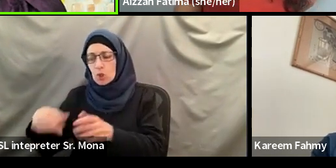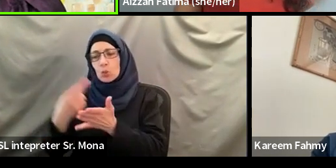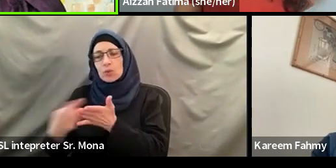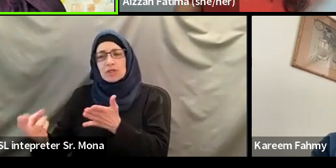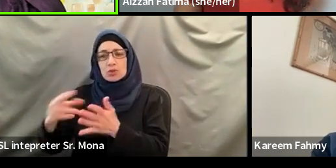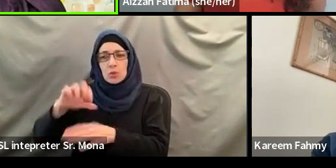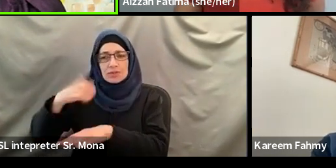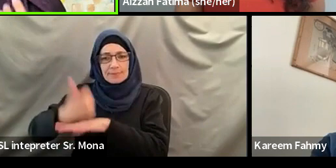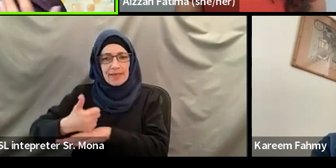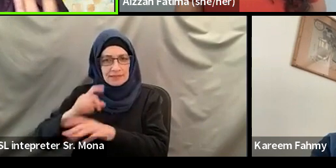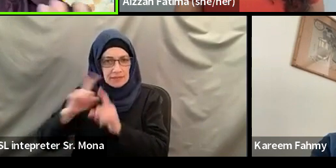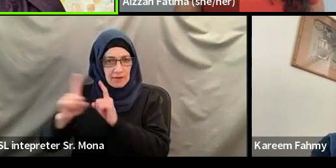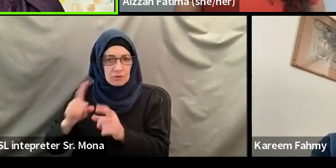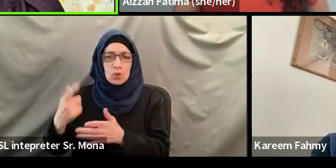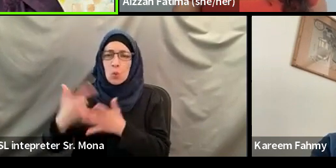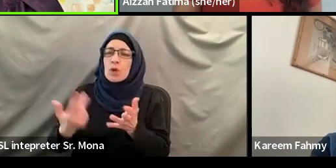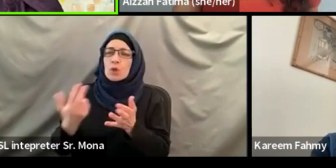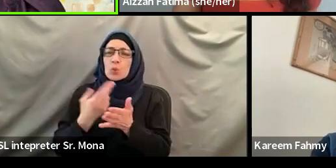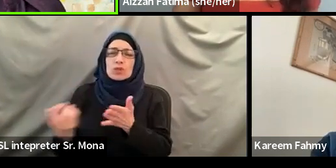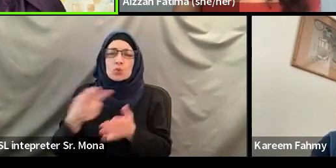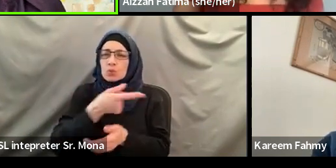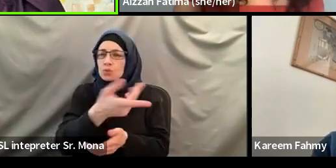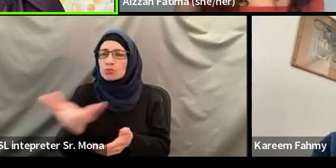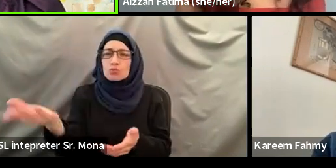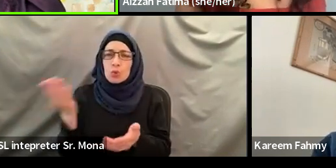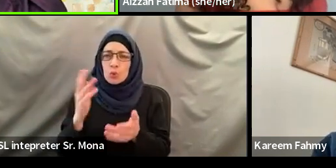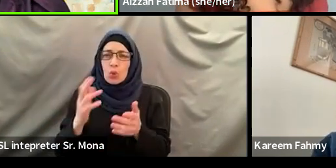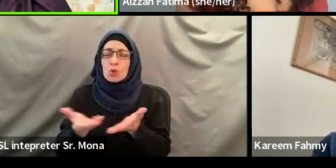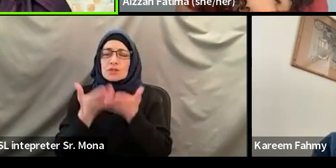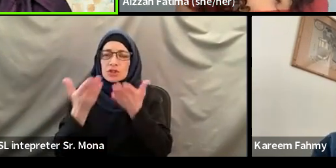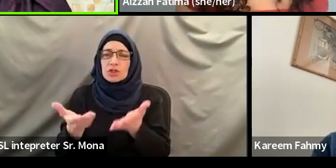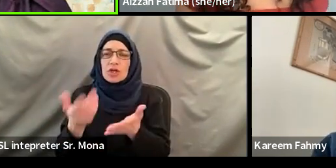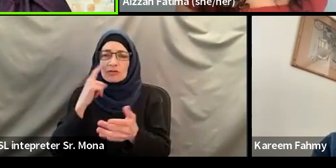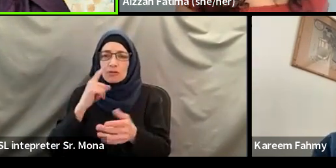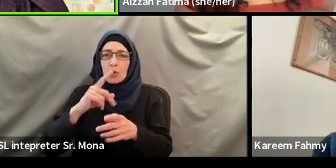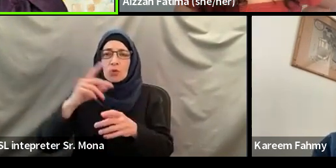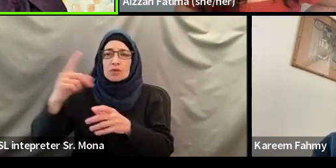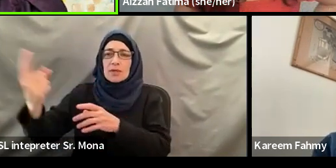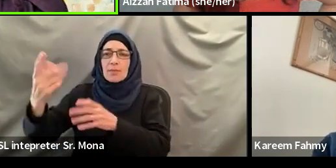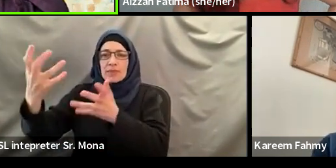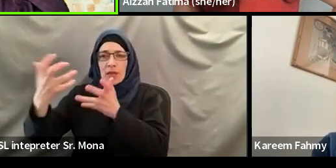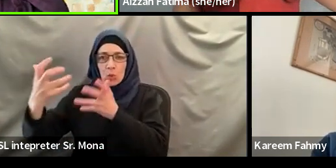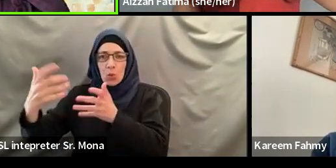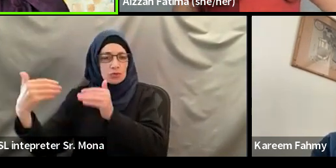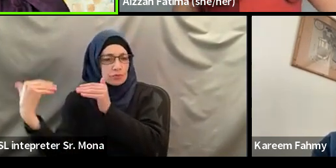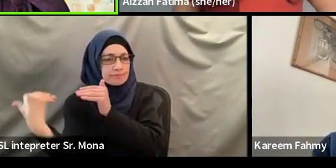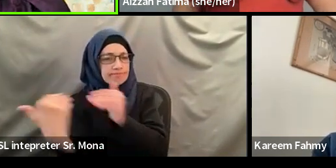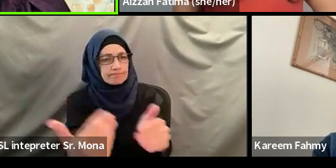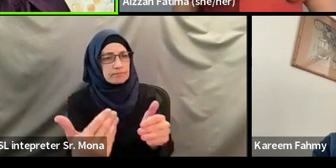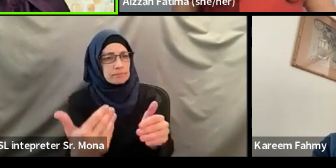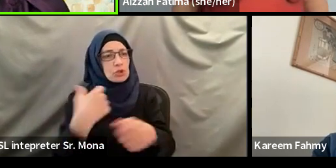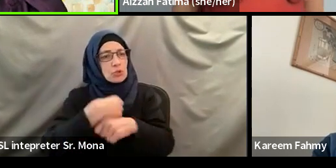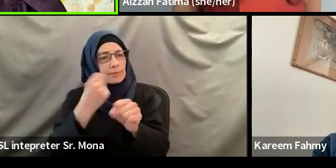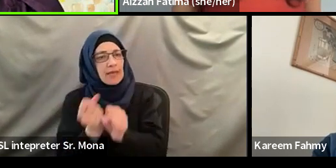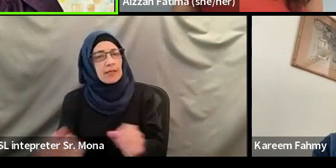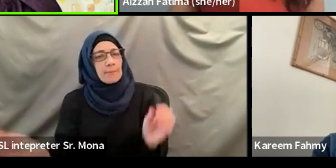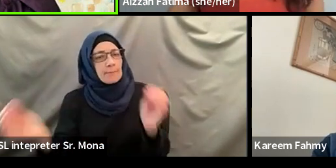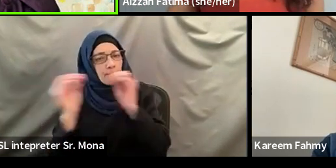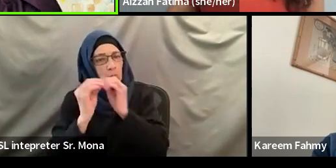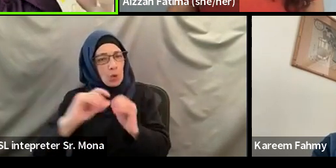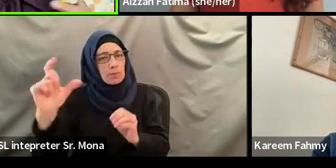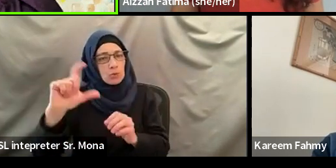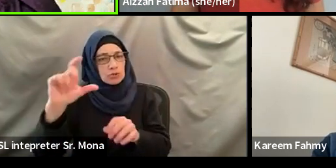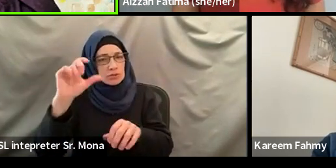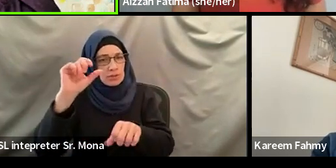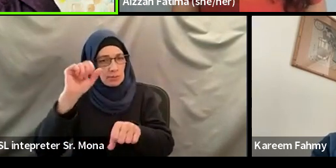y'all suggest for somebody who might want to move forward in producing more nuanced Muslim work. And Arti